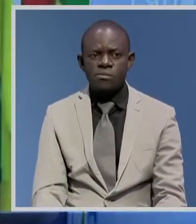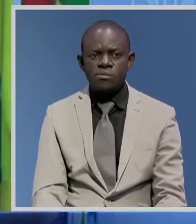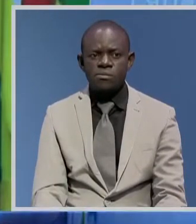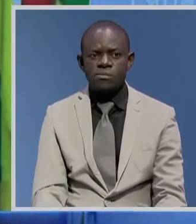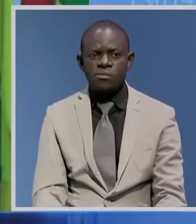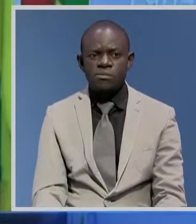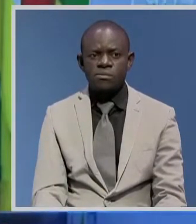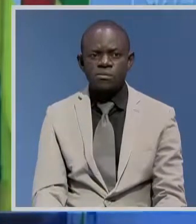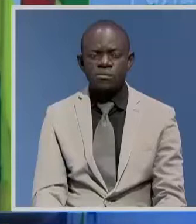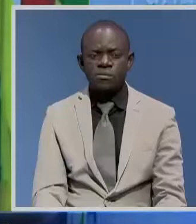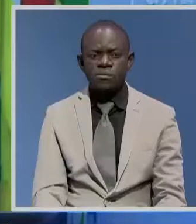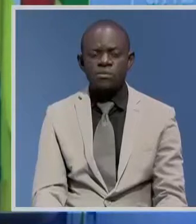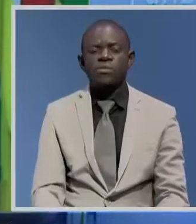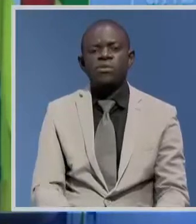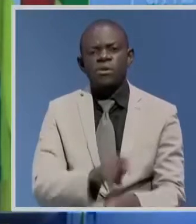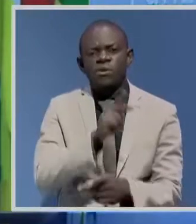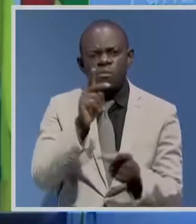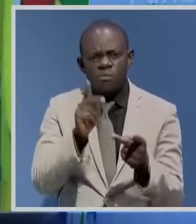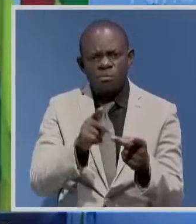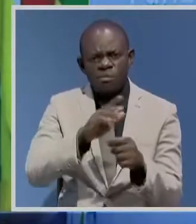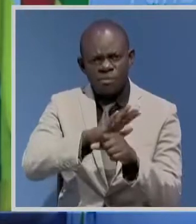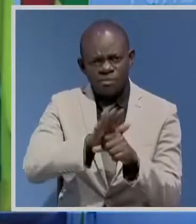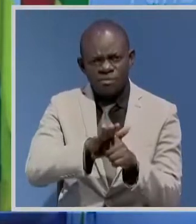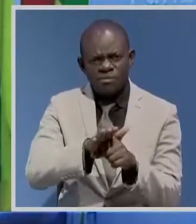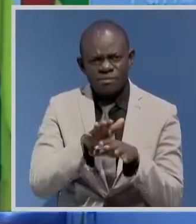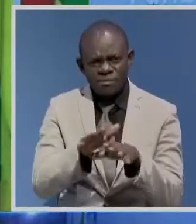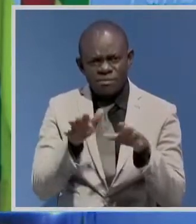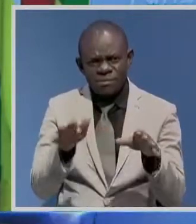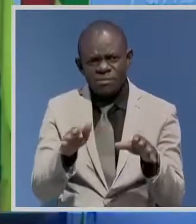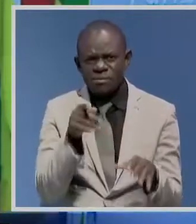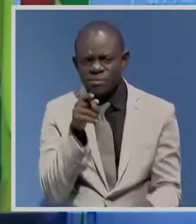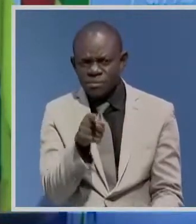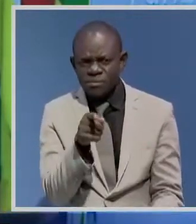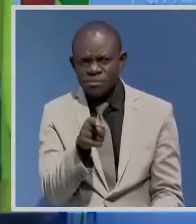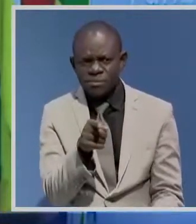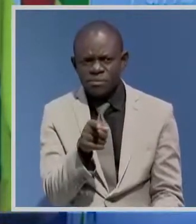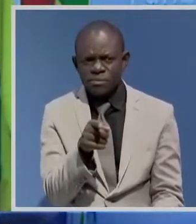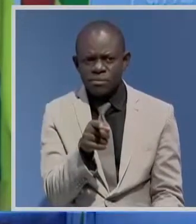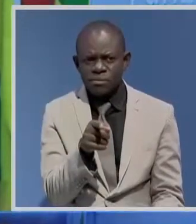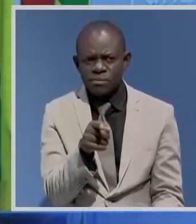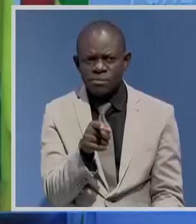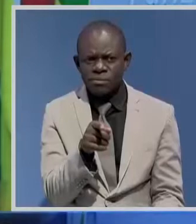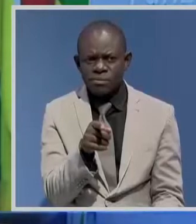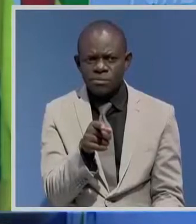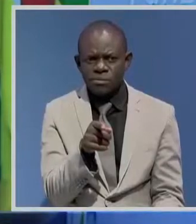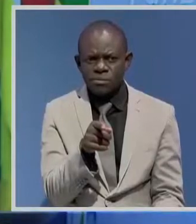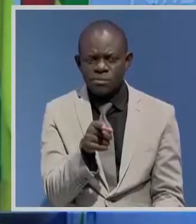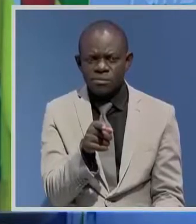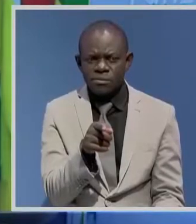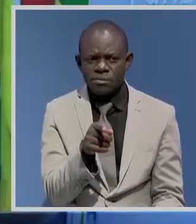to the COVID-19 pandemic. I encourage our continued